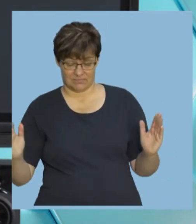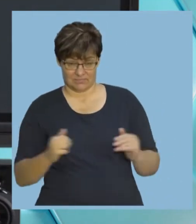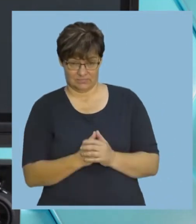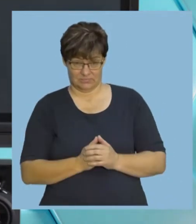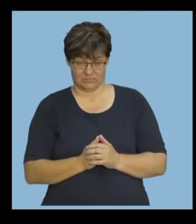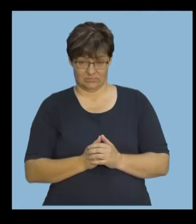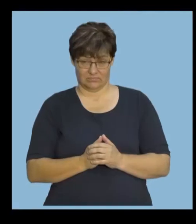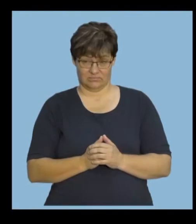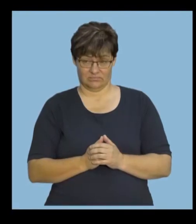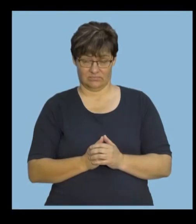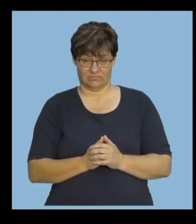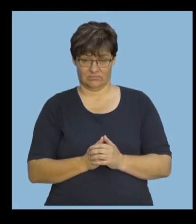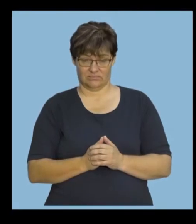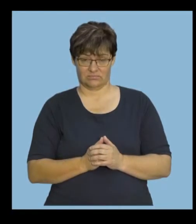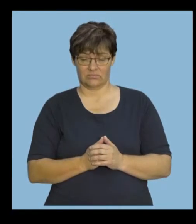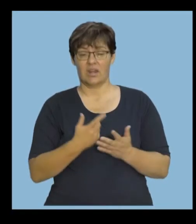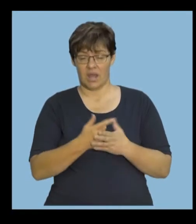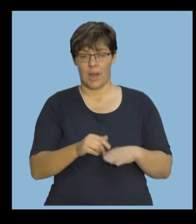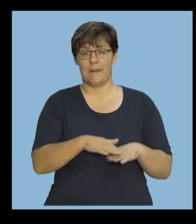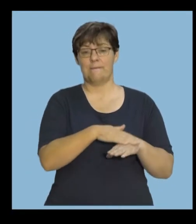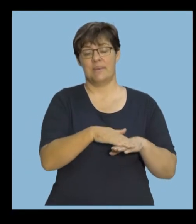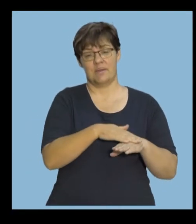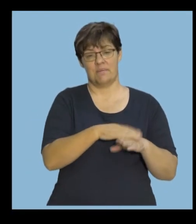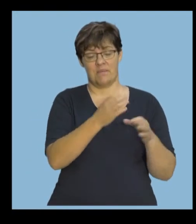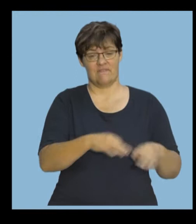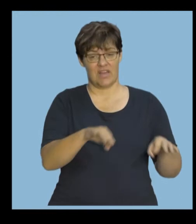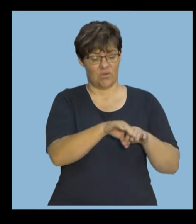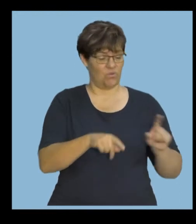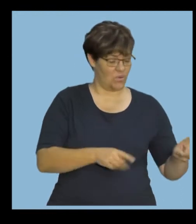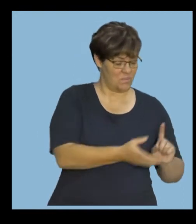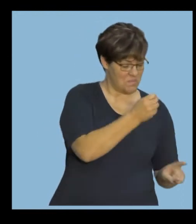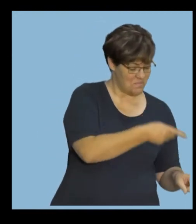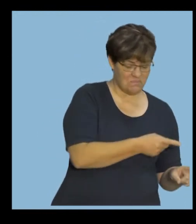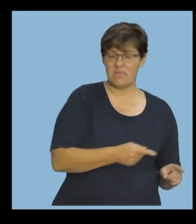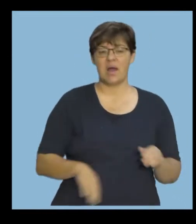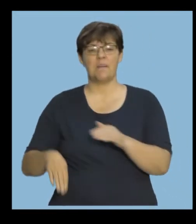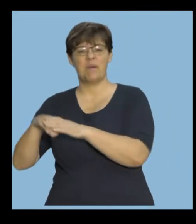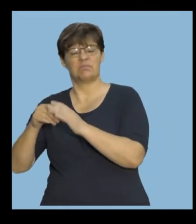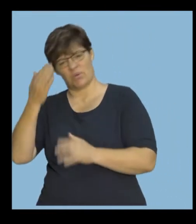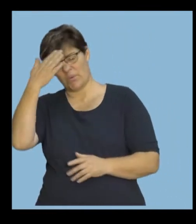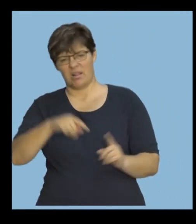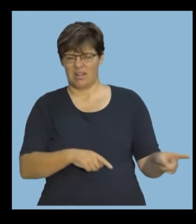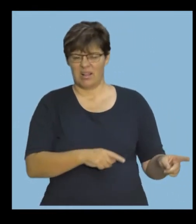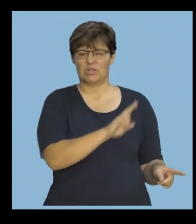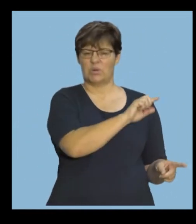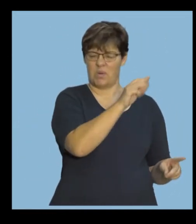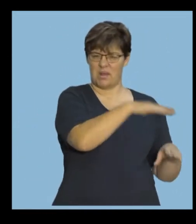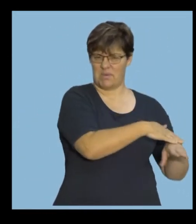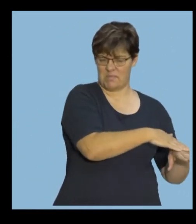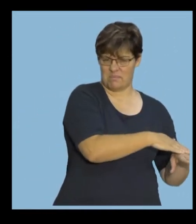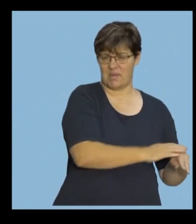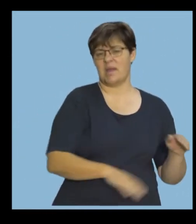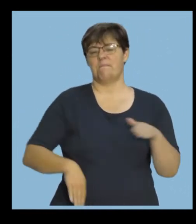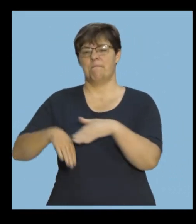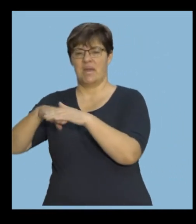Okay. Then we can find the minimum value and the maximum value. We know that the minimum value